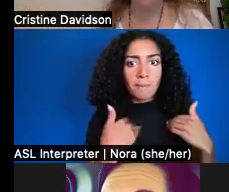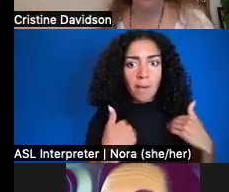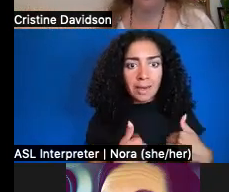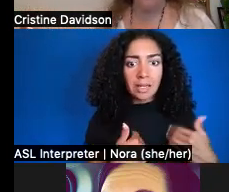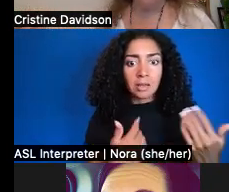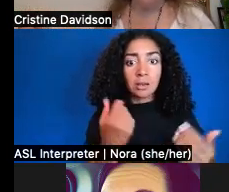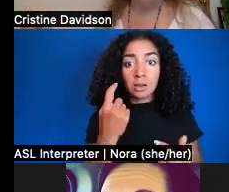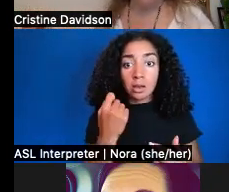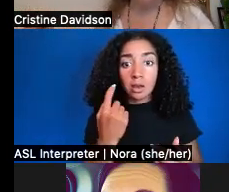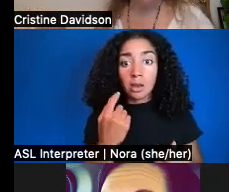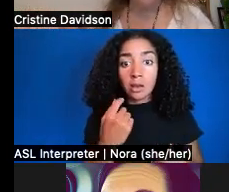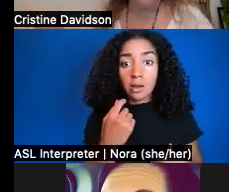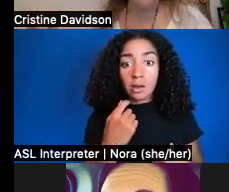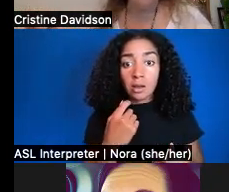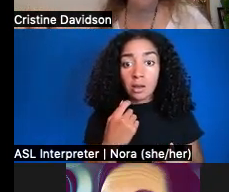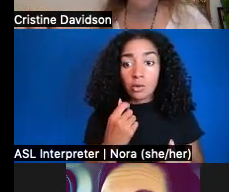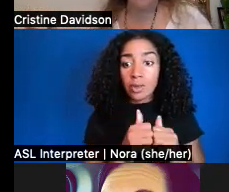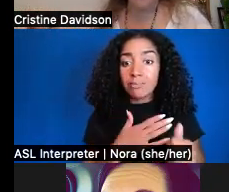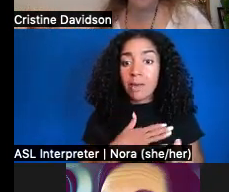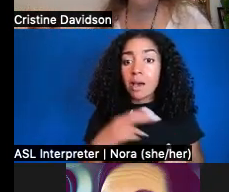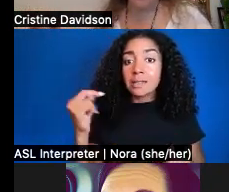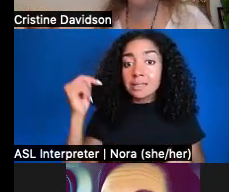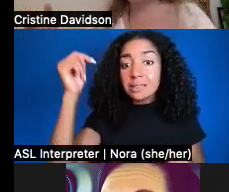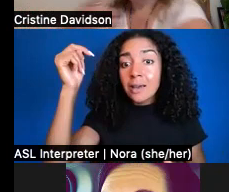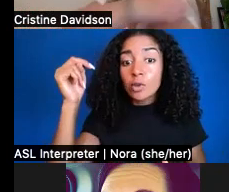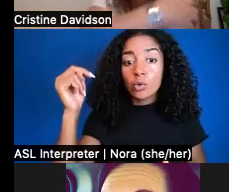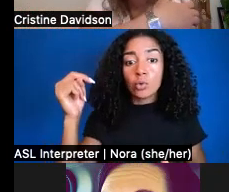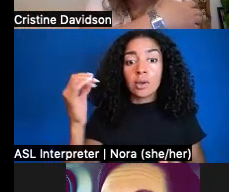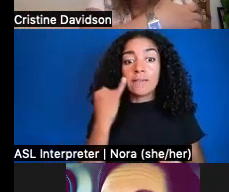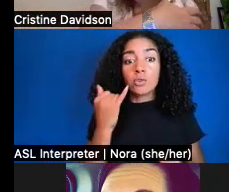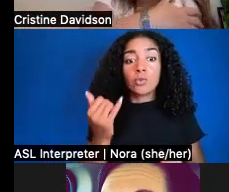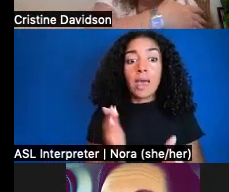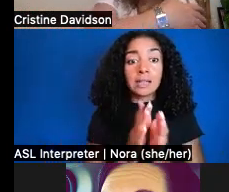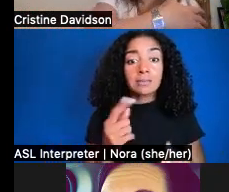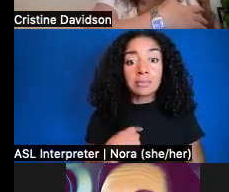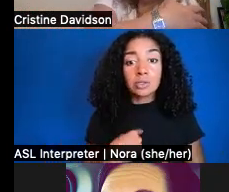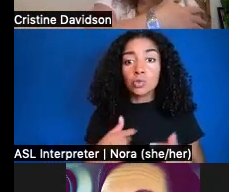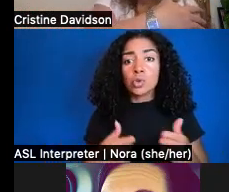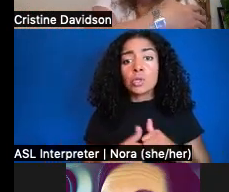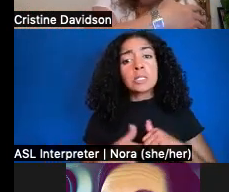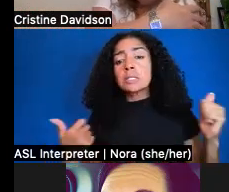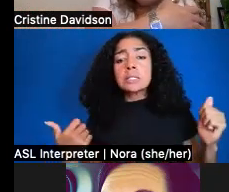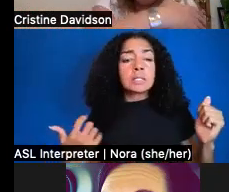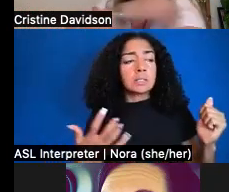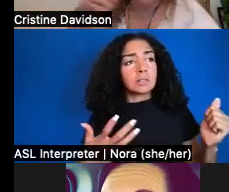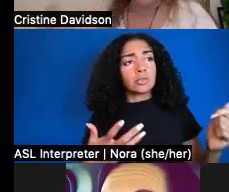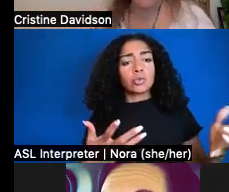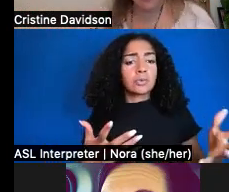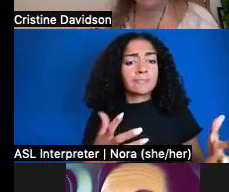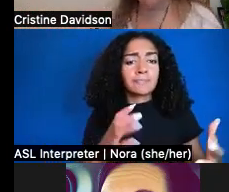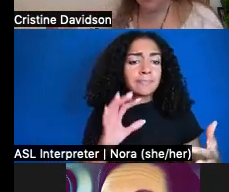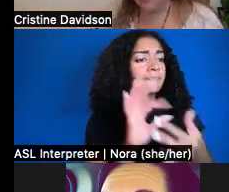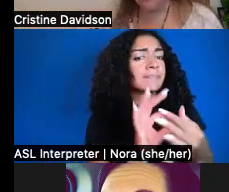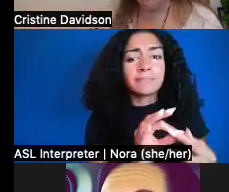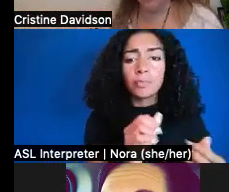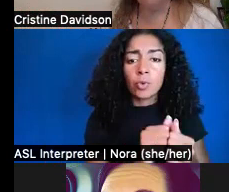for them. And when I don't get to see them for a long time, I just want to just like squeeze them and love them up. But I